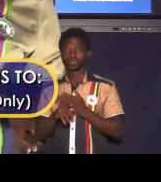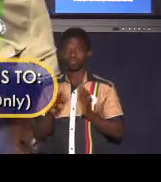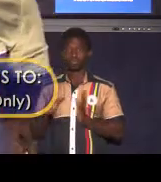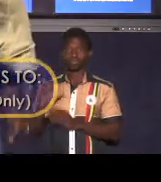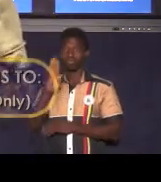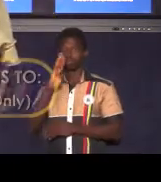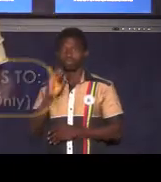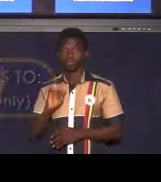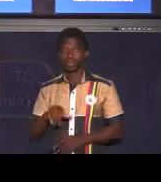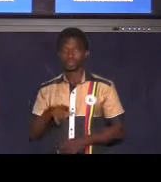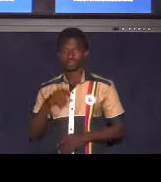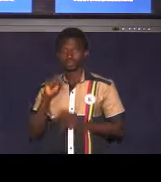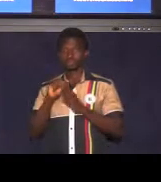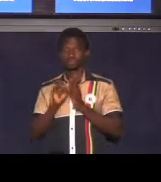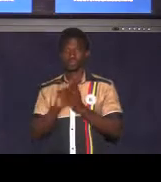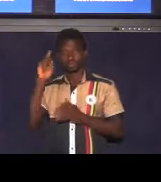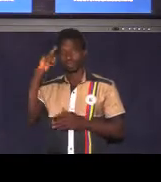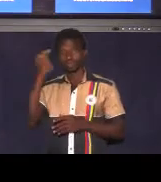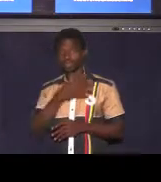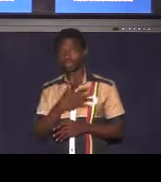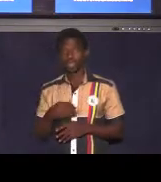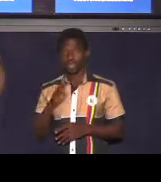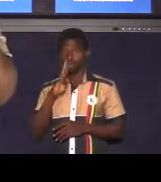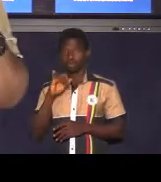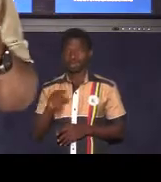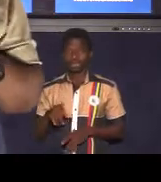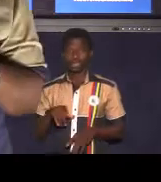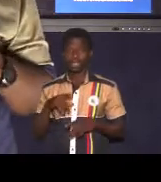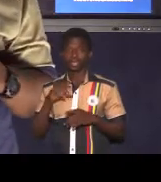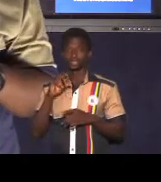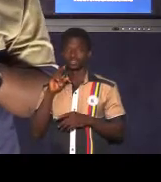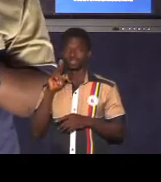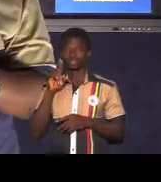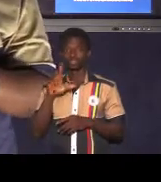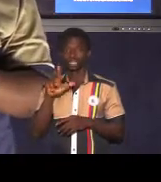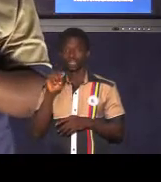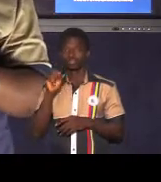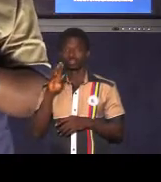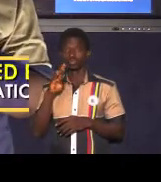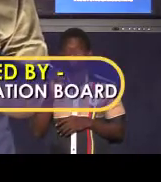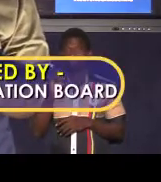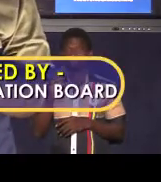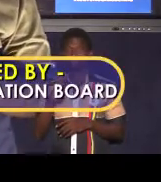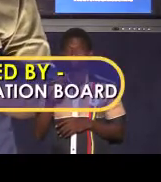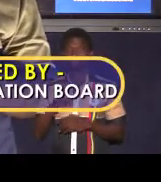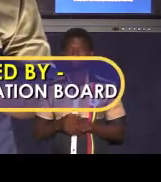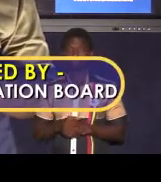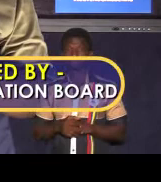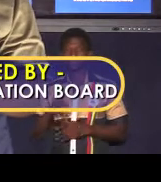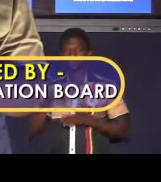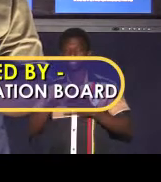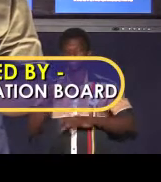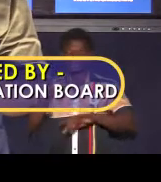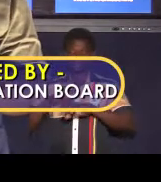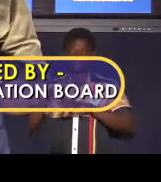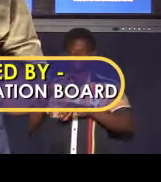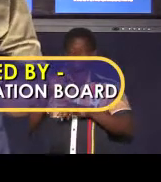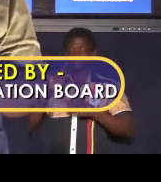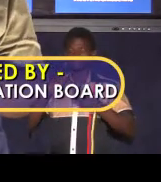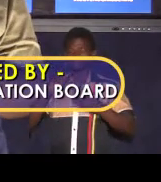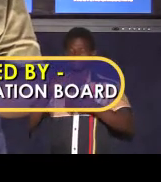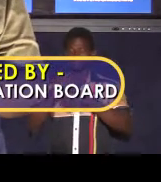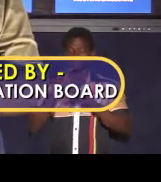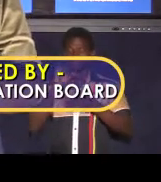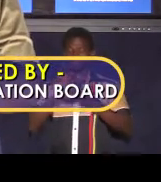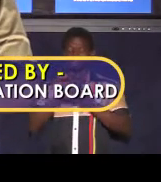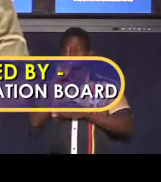program organized by the Lagos State Government and packaged by the Lagos State Universal Basic Education Board, Lasubeb. It is